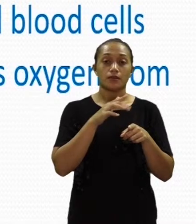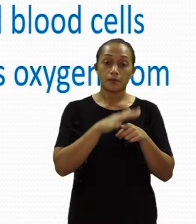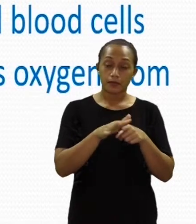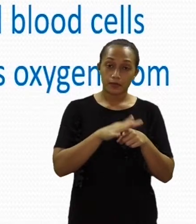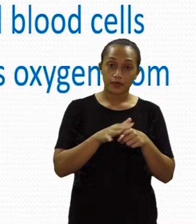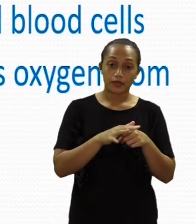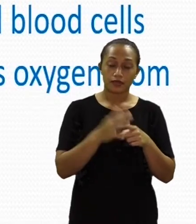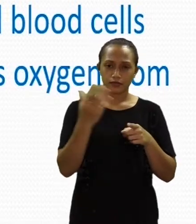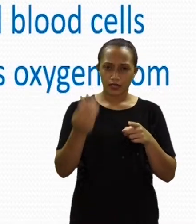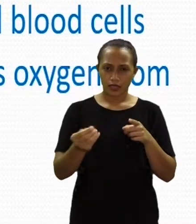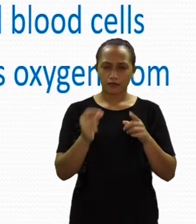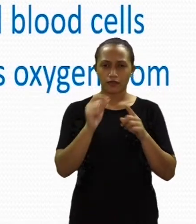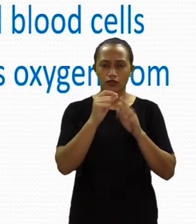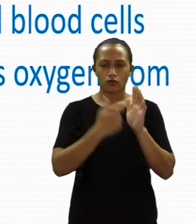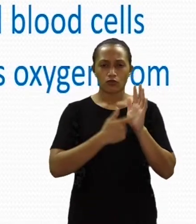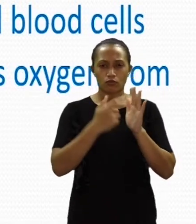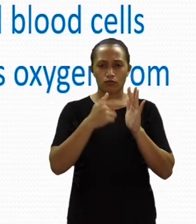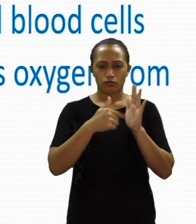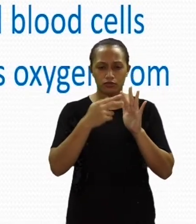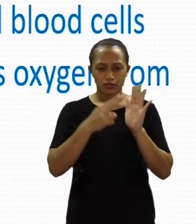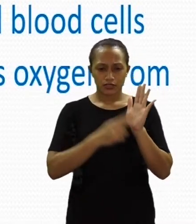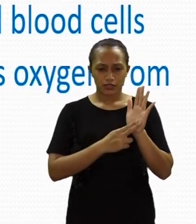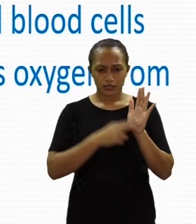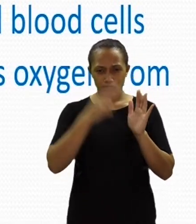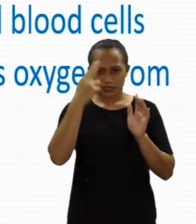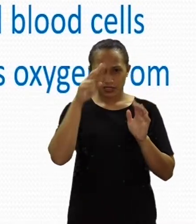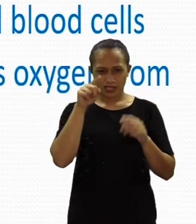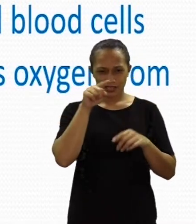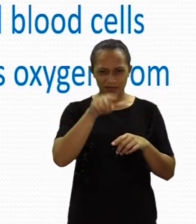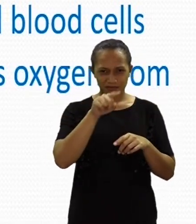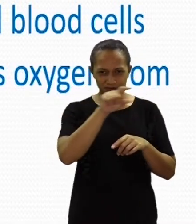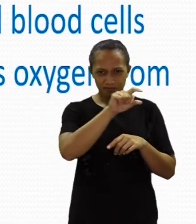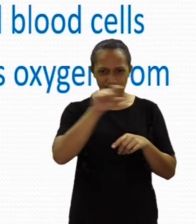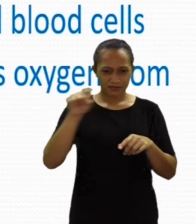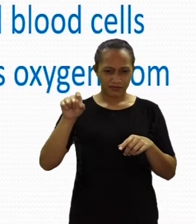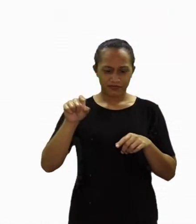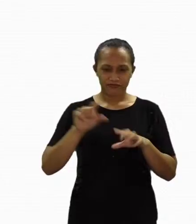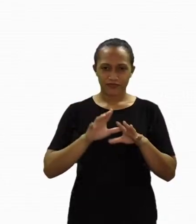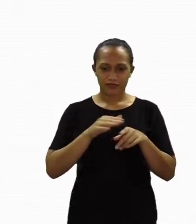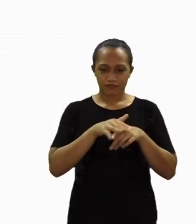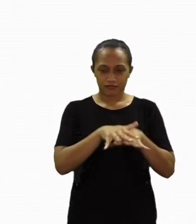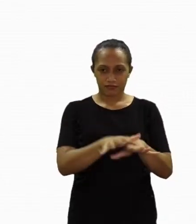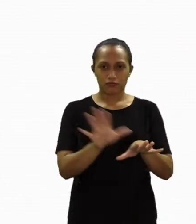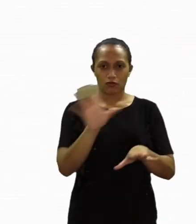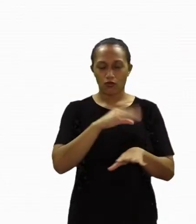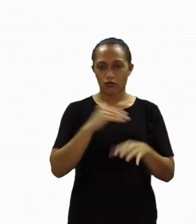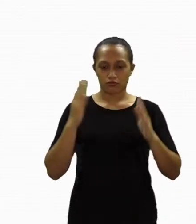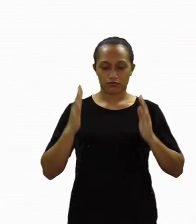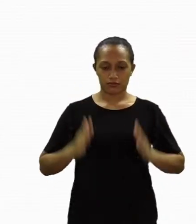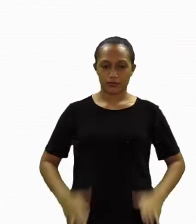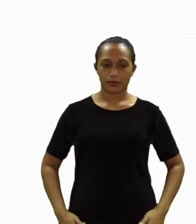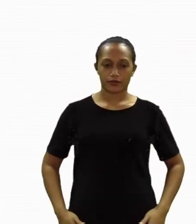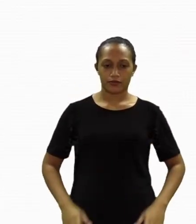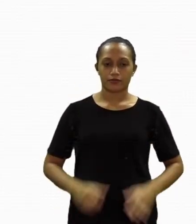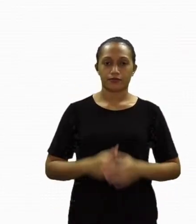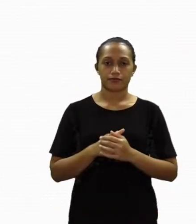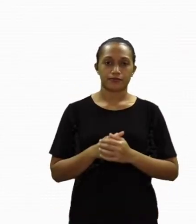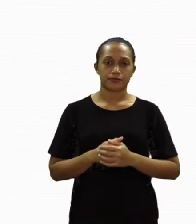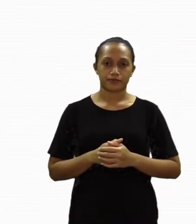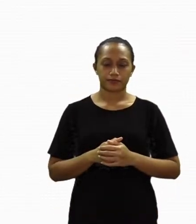a protein called hemoglobin, which carries oxygen from the lungs to all parts of the body. Our next question is,